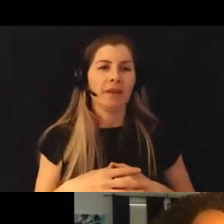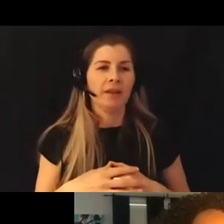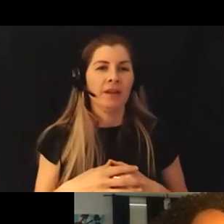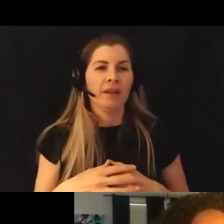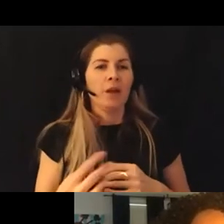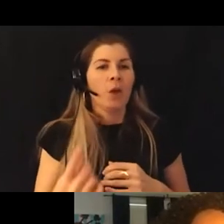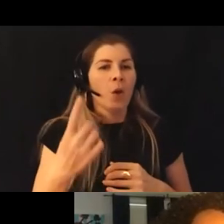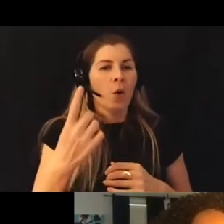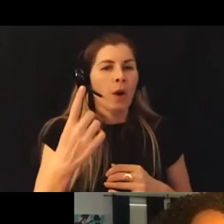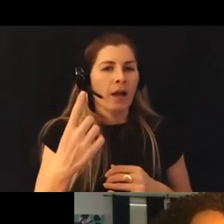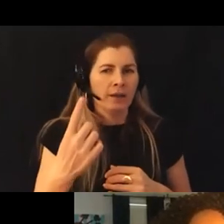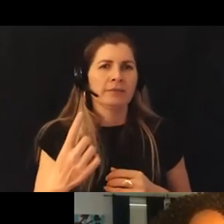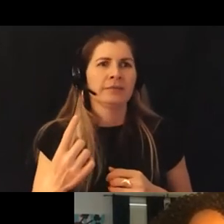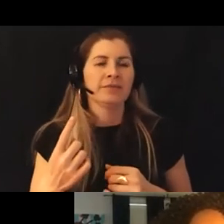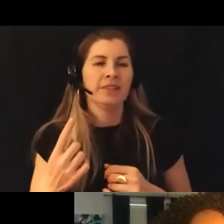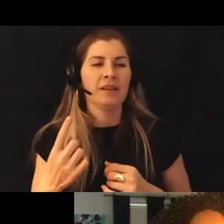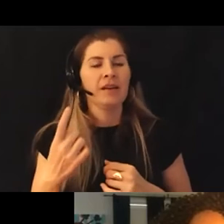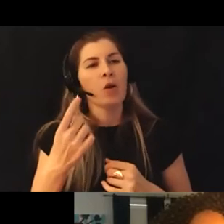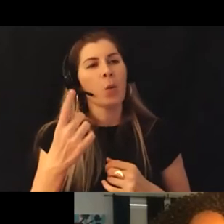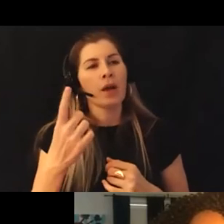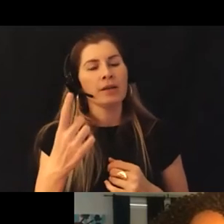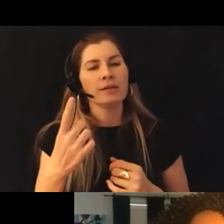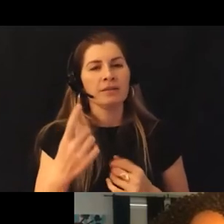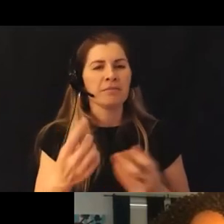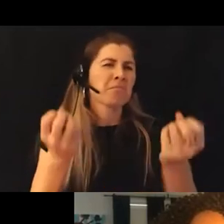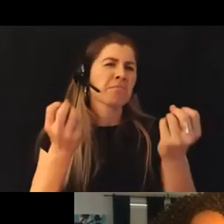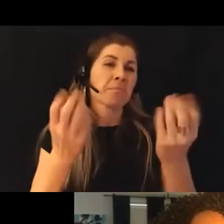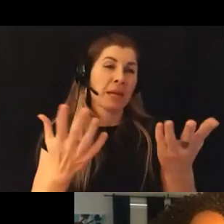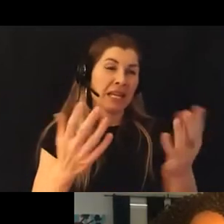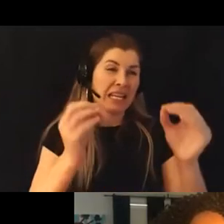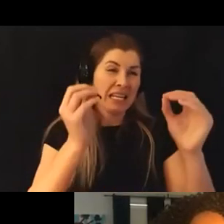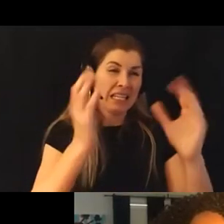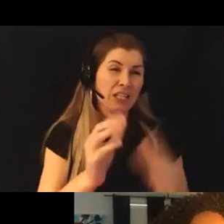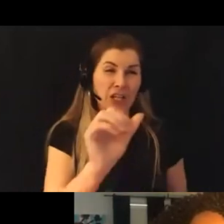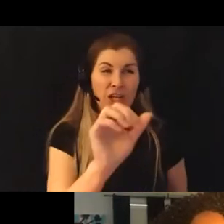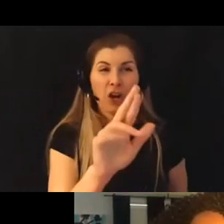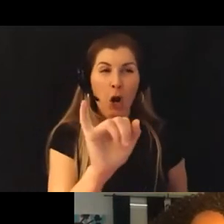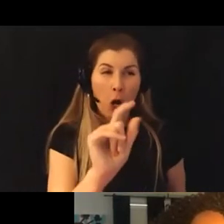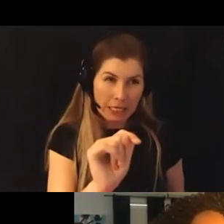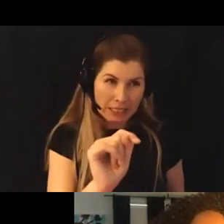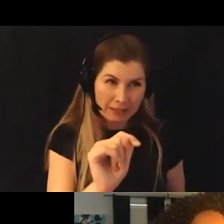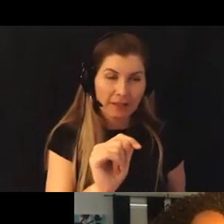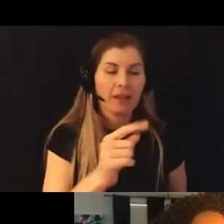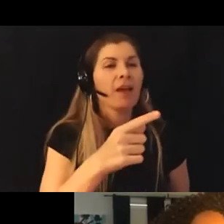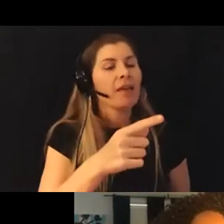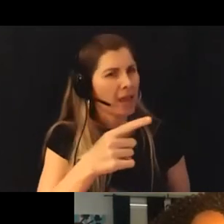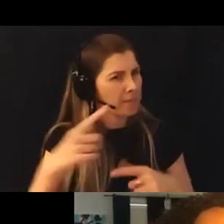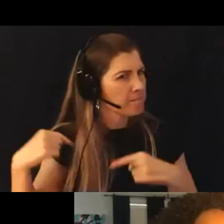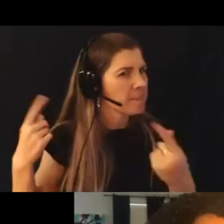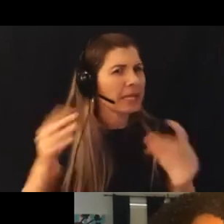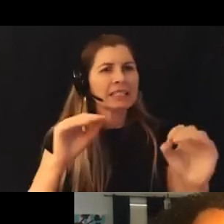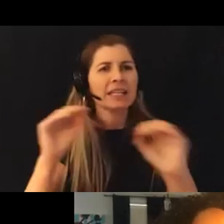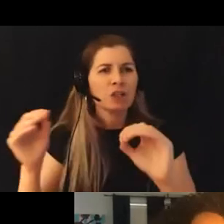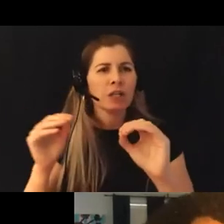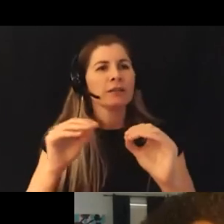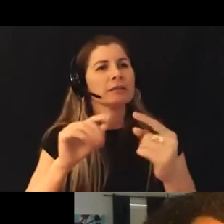relevant to this thread of the conversation. Many teaching artists, BIPOC teaching artists, have done anti-racist work for years, and it's